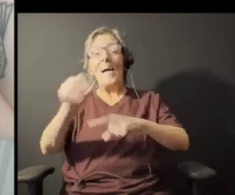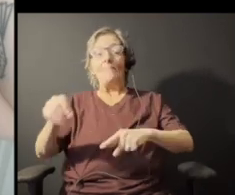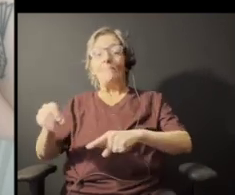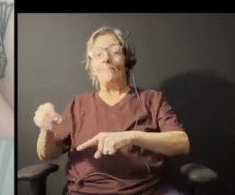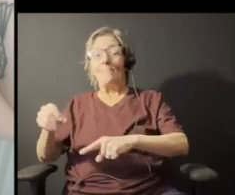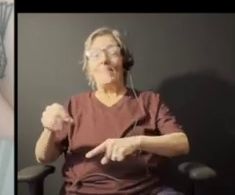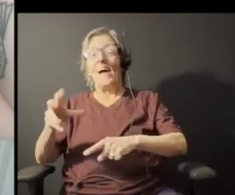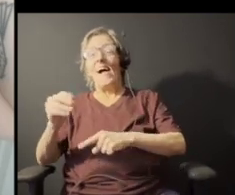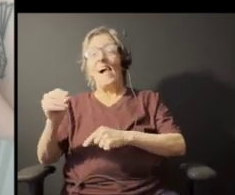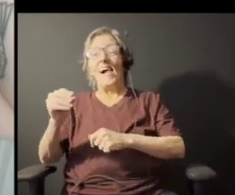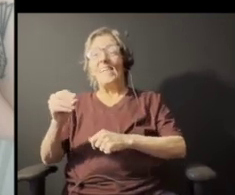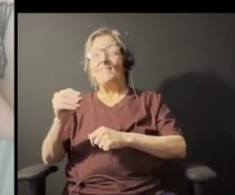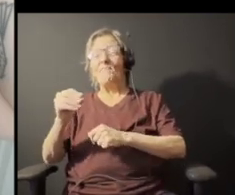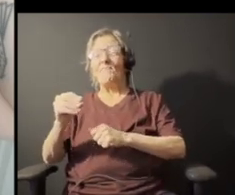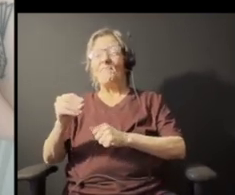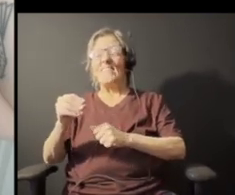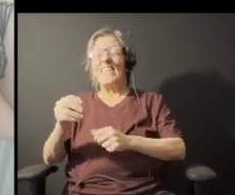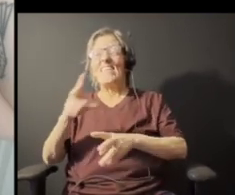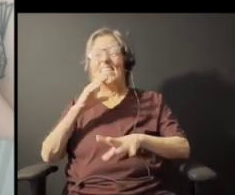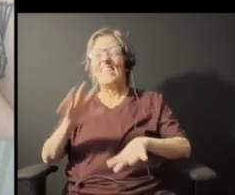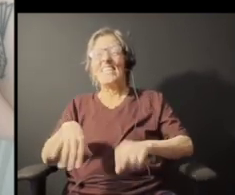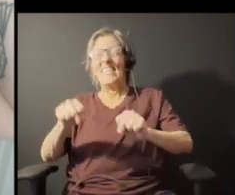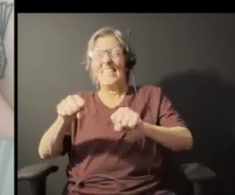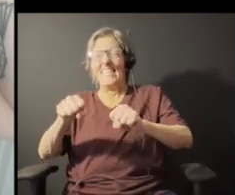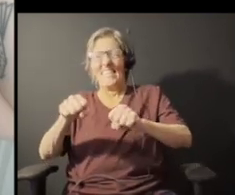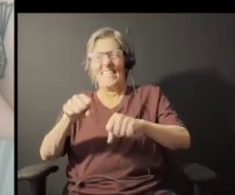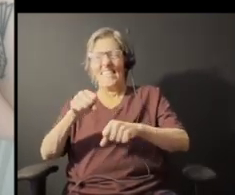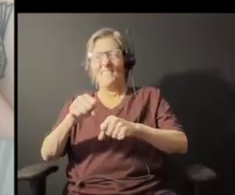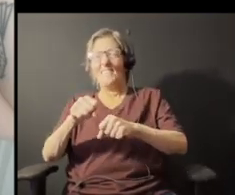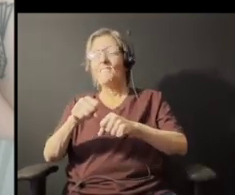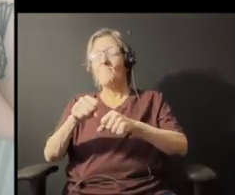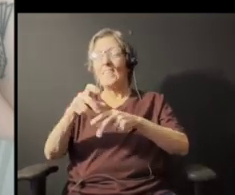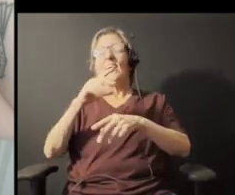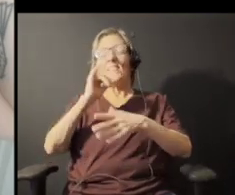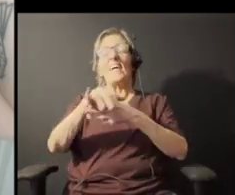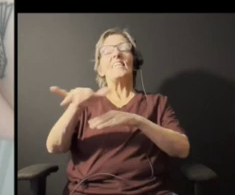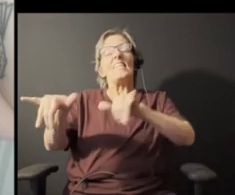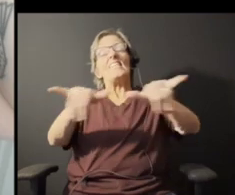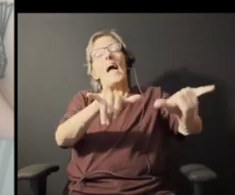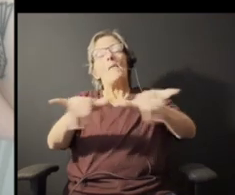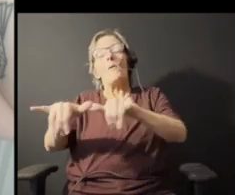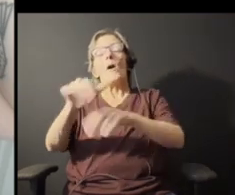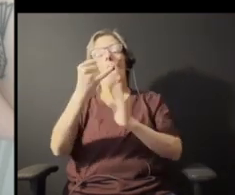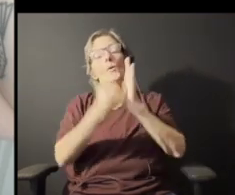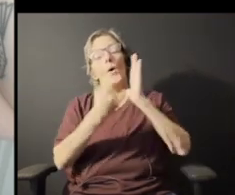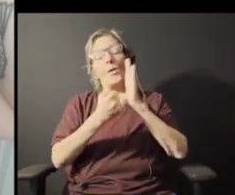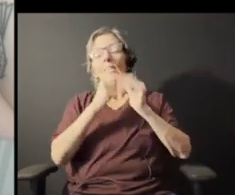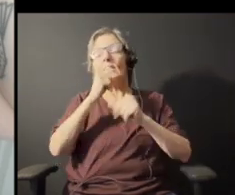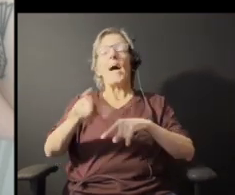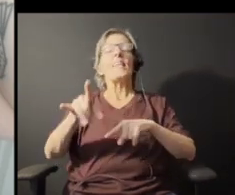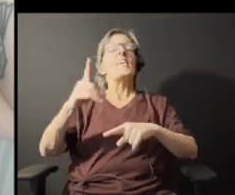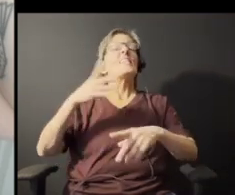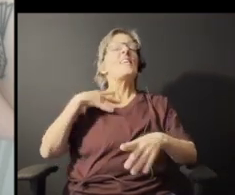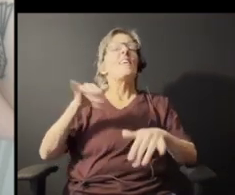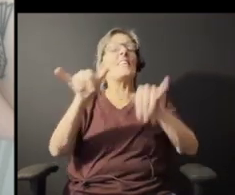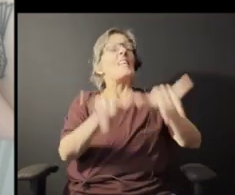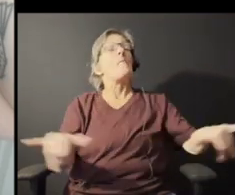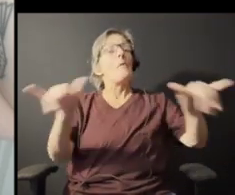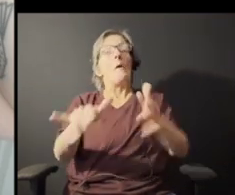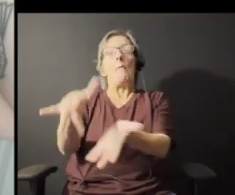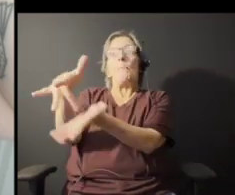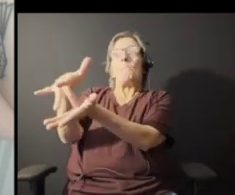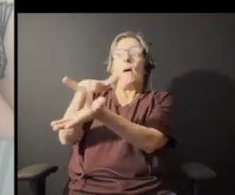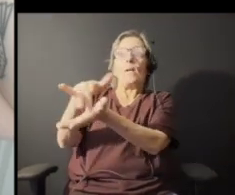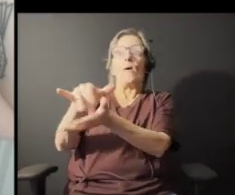it is highlighting disabled artists and not in the typical